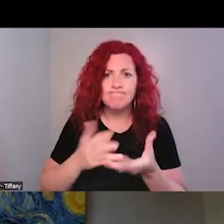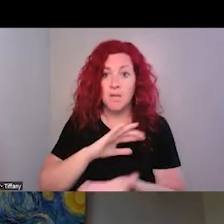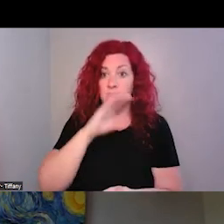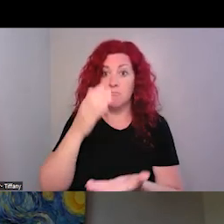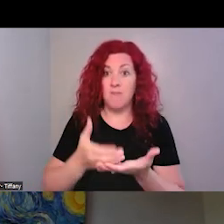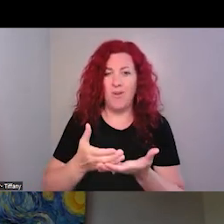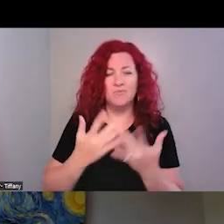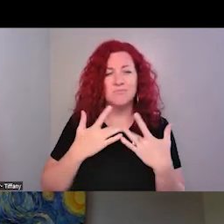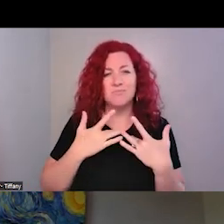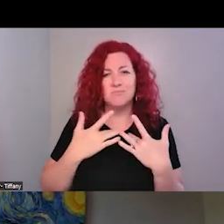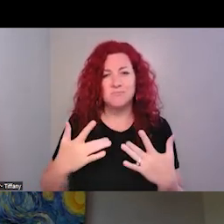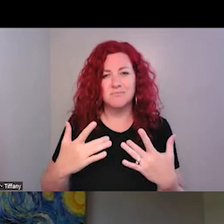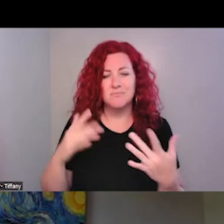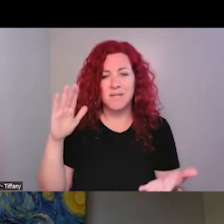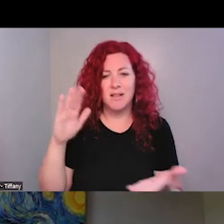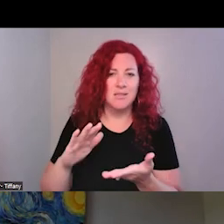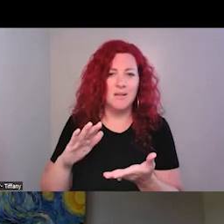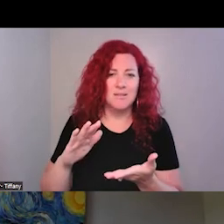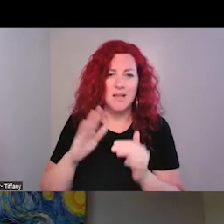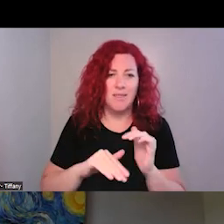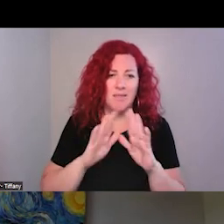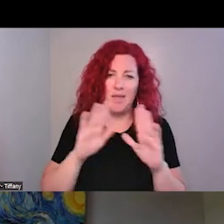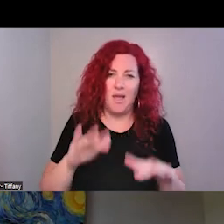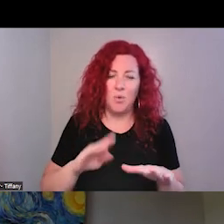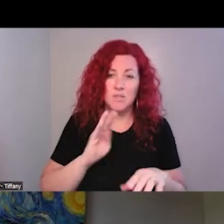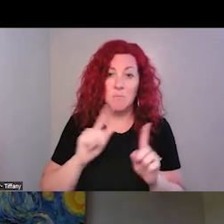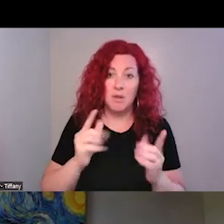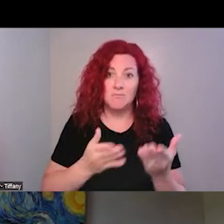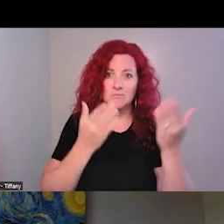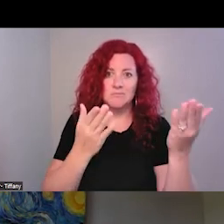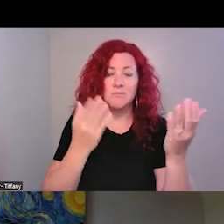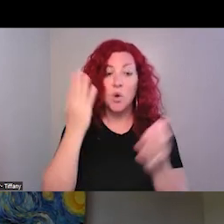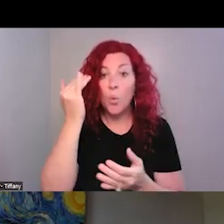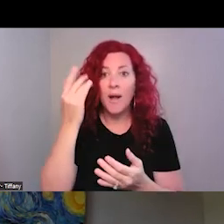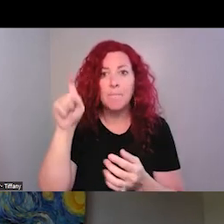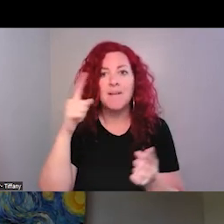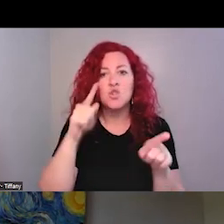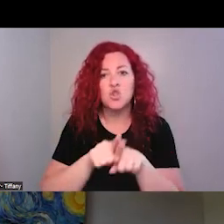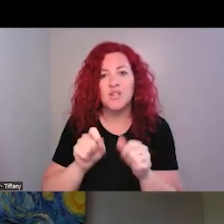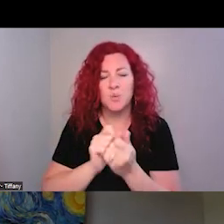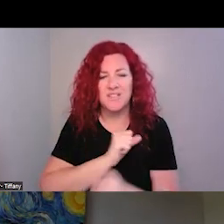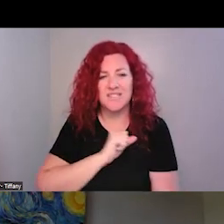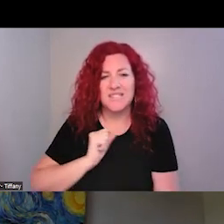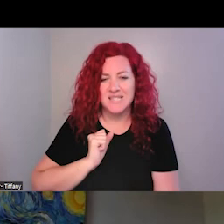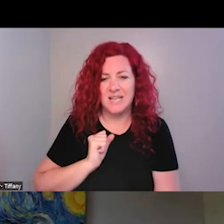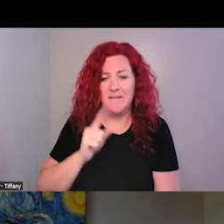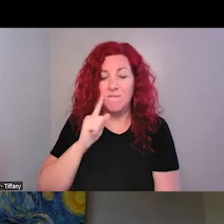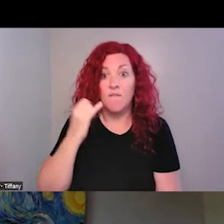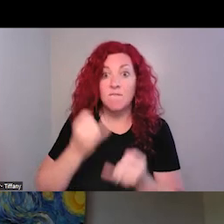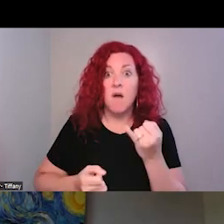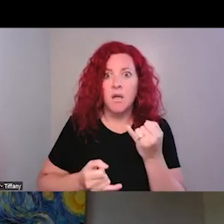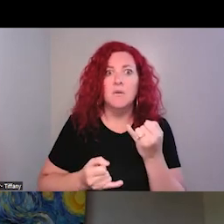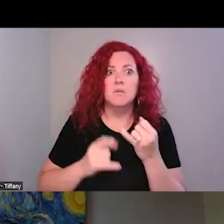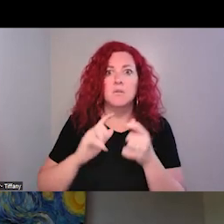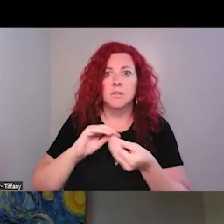be lower than what is in this House bill, because they will have to come to agreement with the Senate side on final numbers, but still